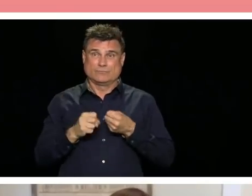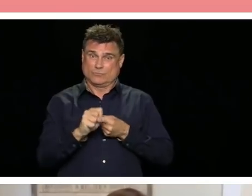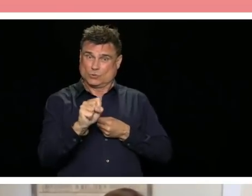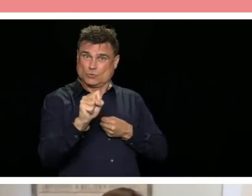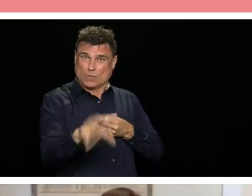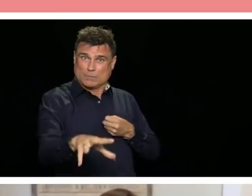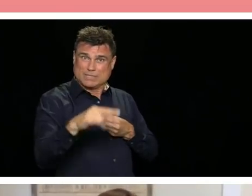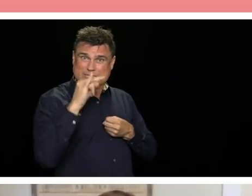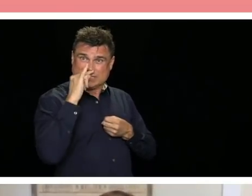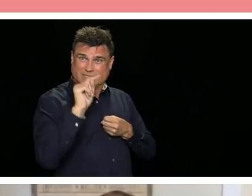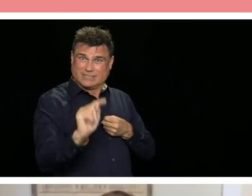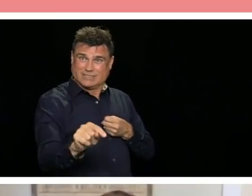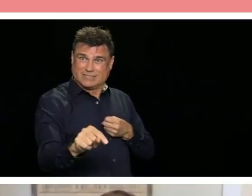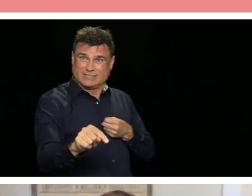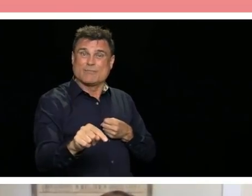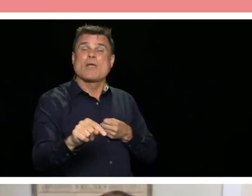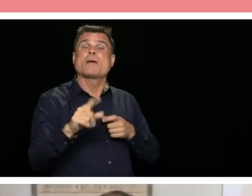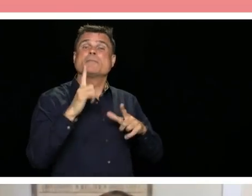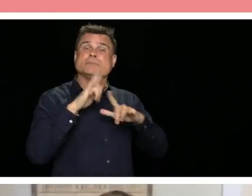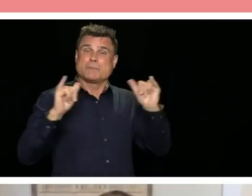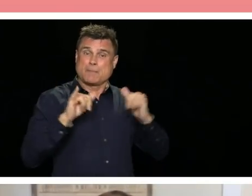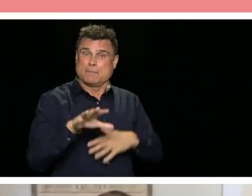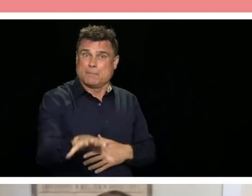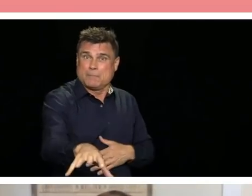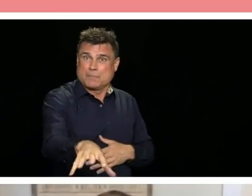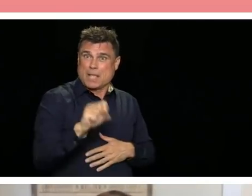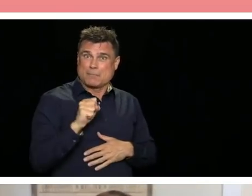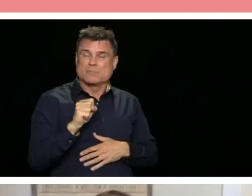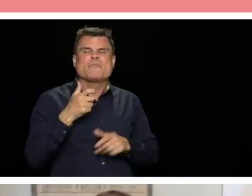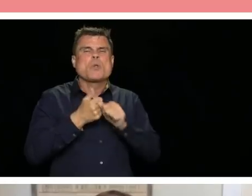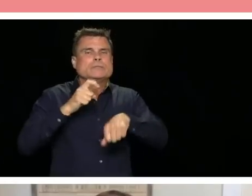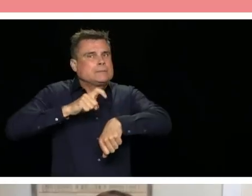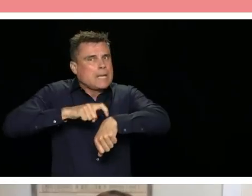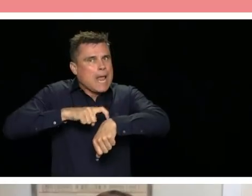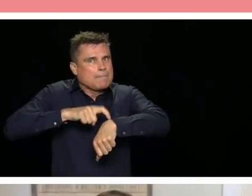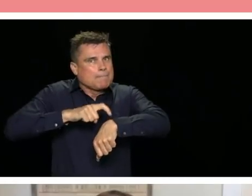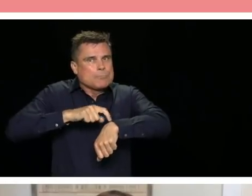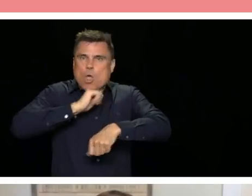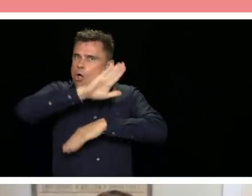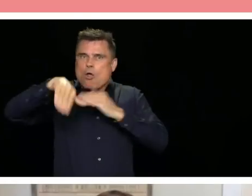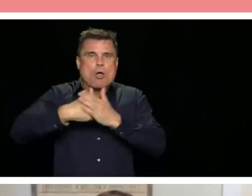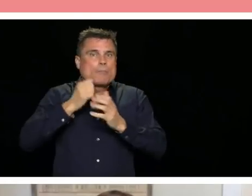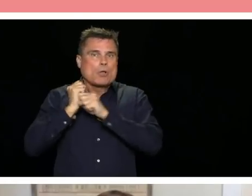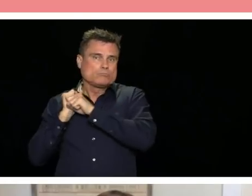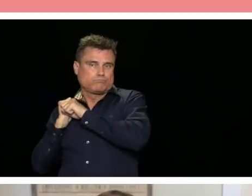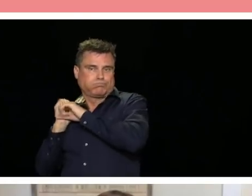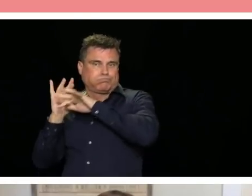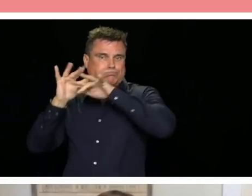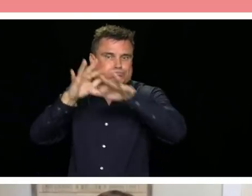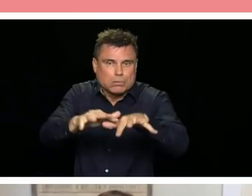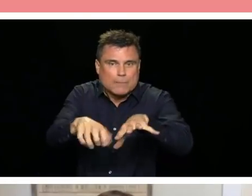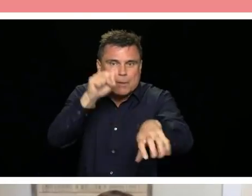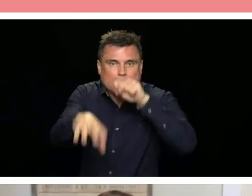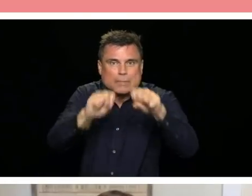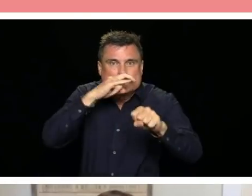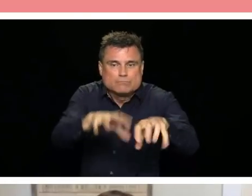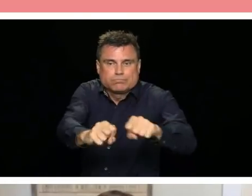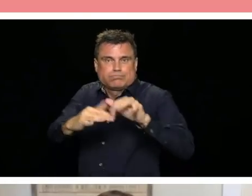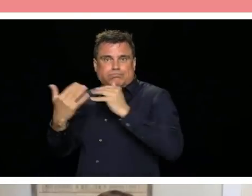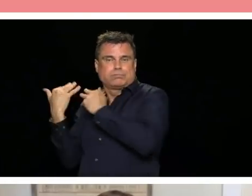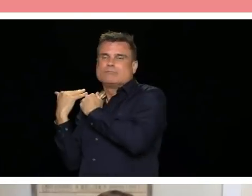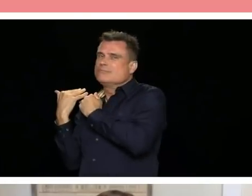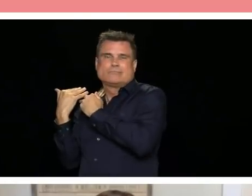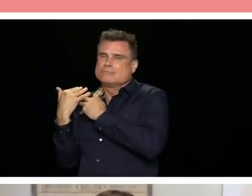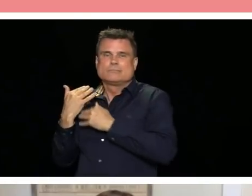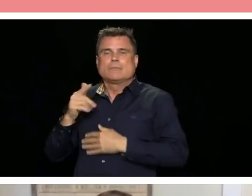people stagger that and find a way for families and children to get the childcare they need as they return